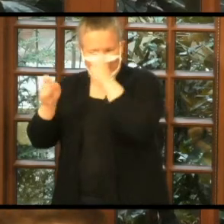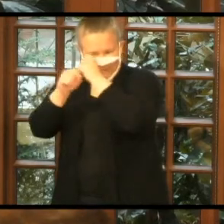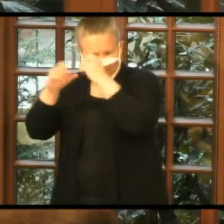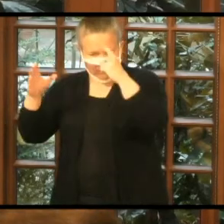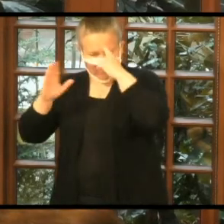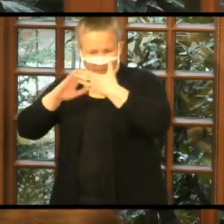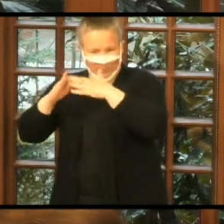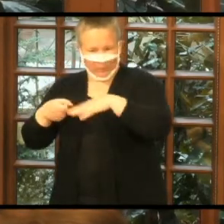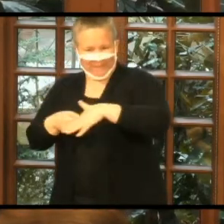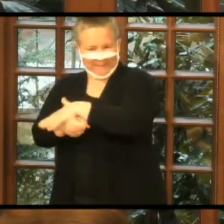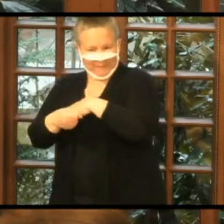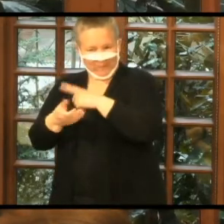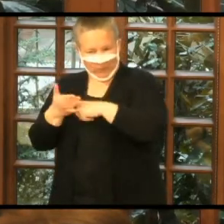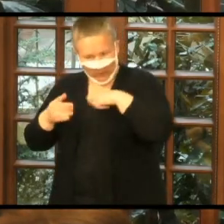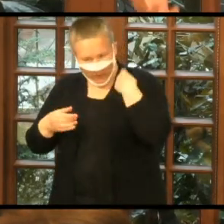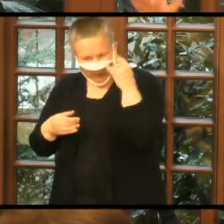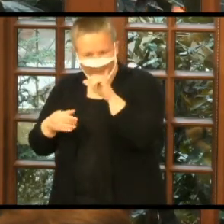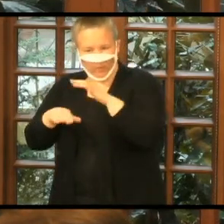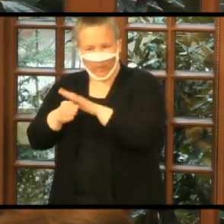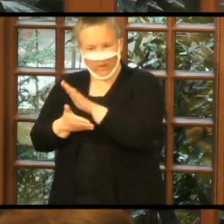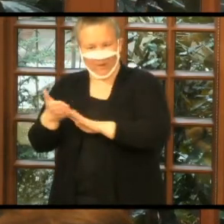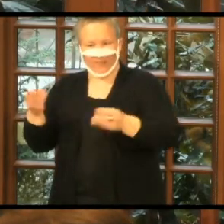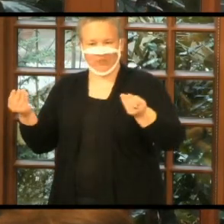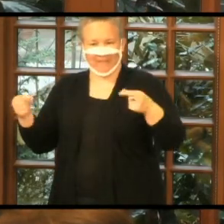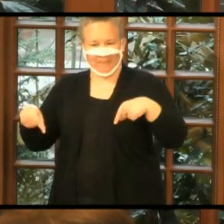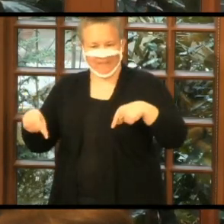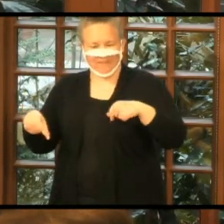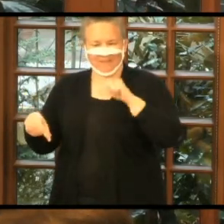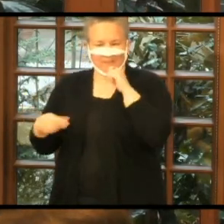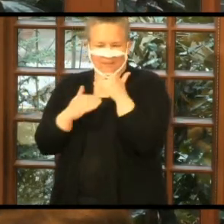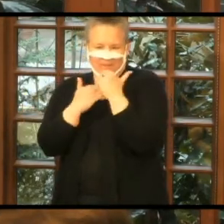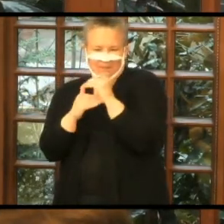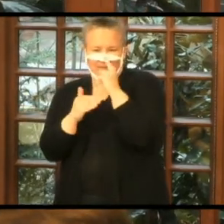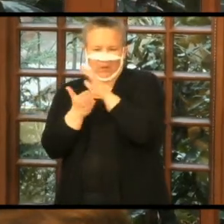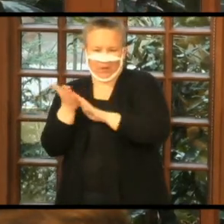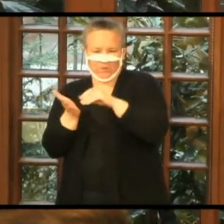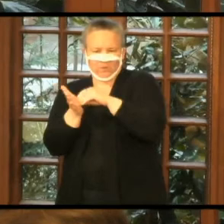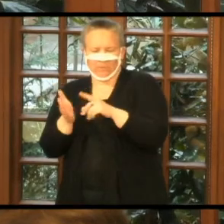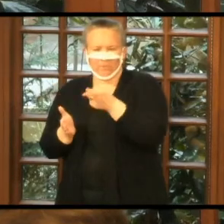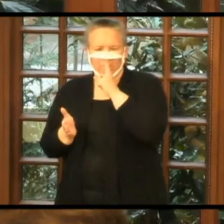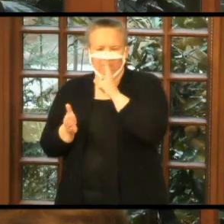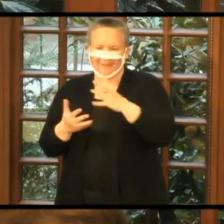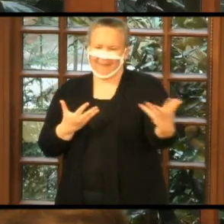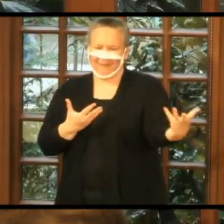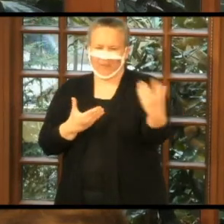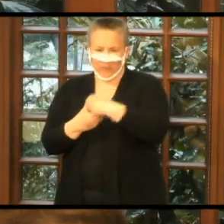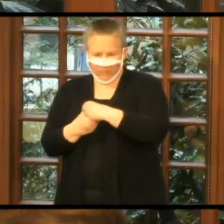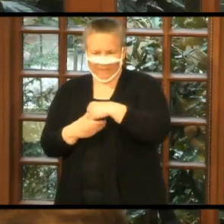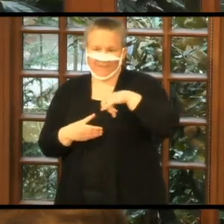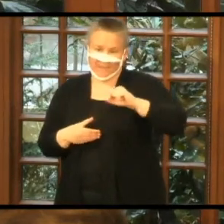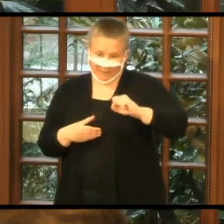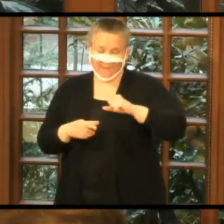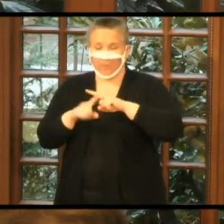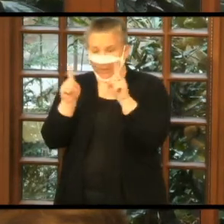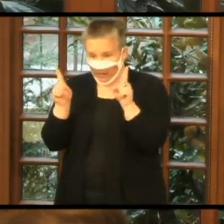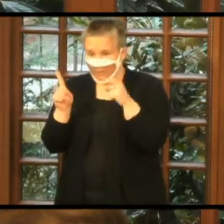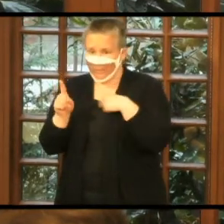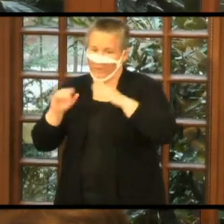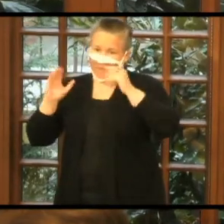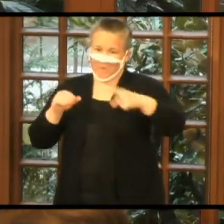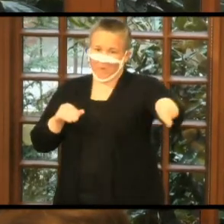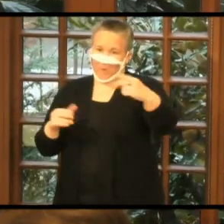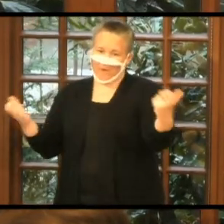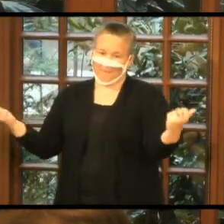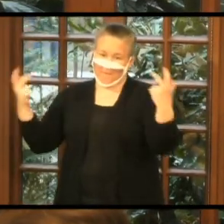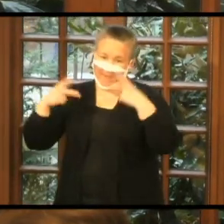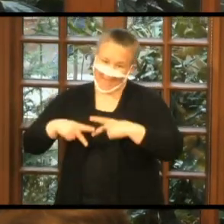community space could look like on a college campus. It's not just for college students, it's inclusive of college students, but we hope you all come